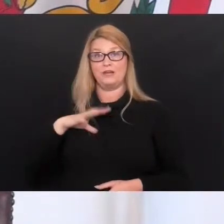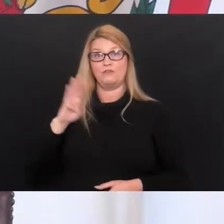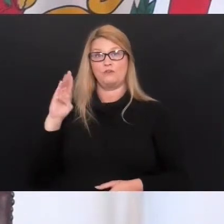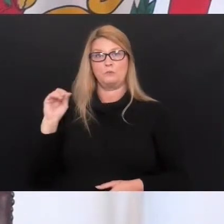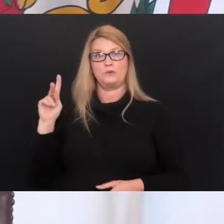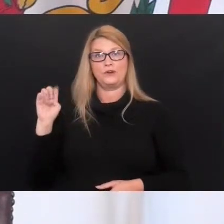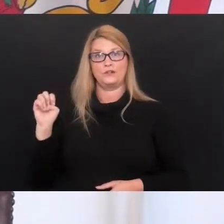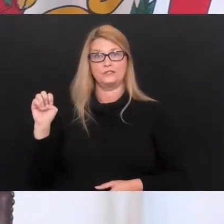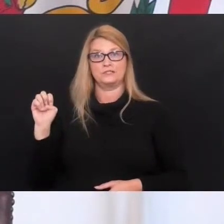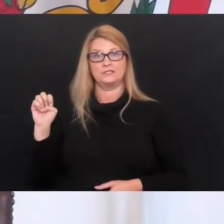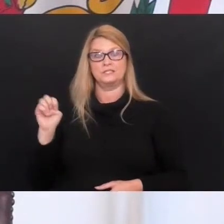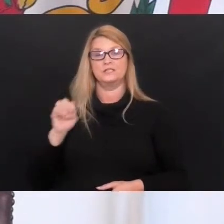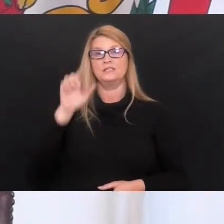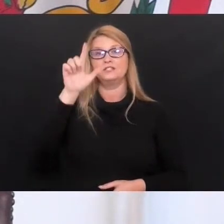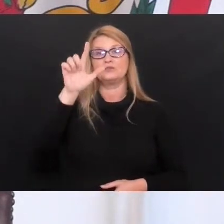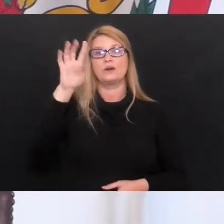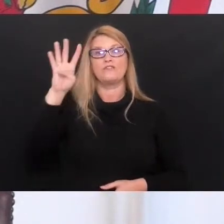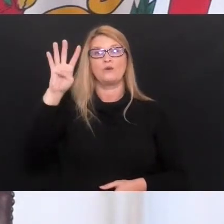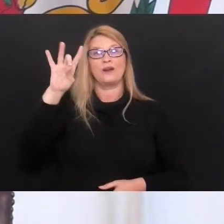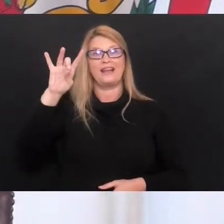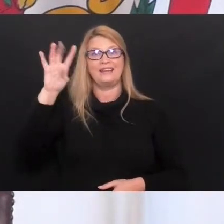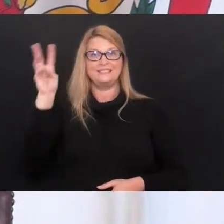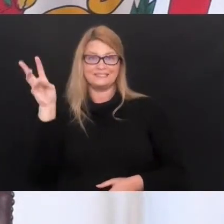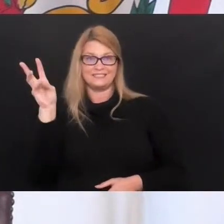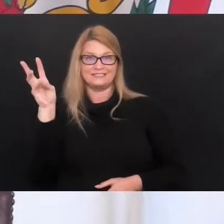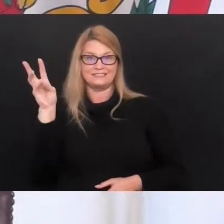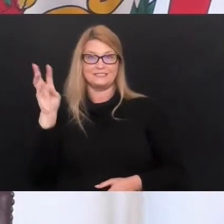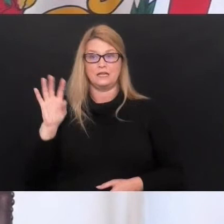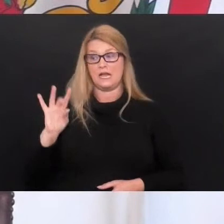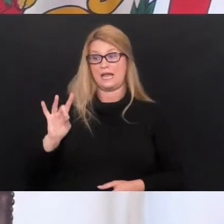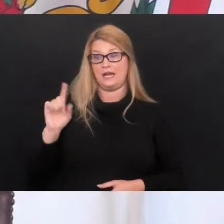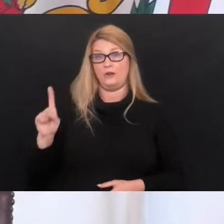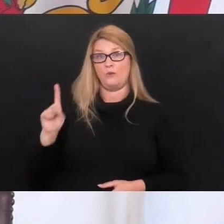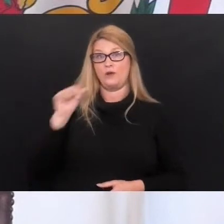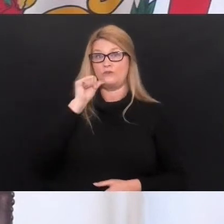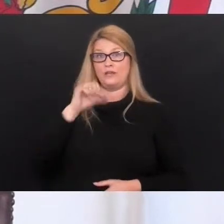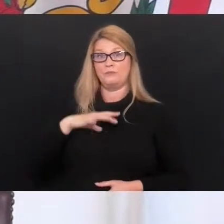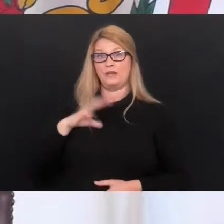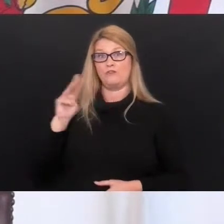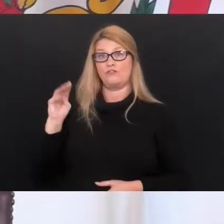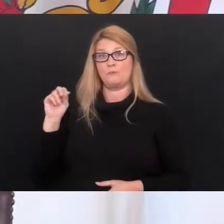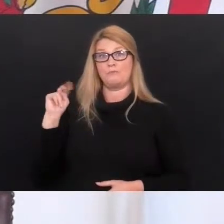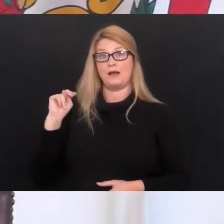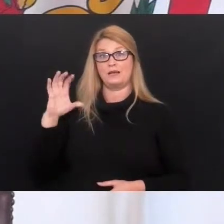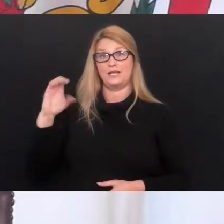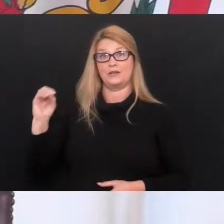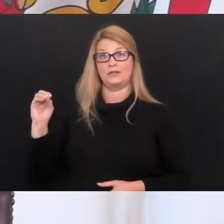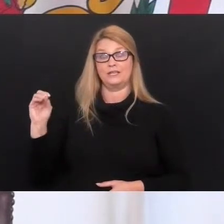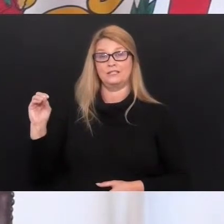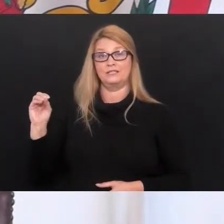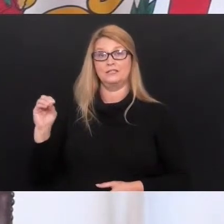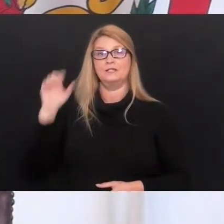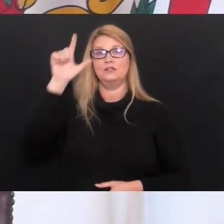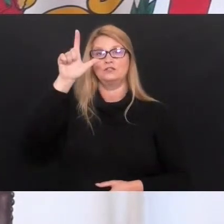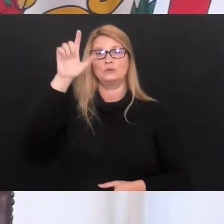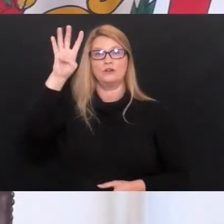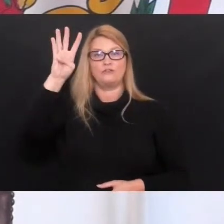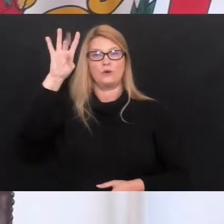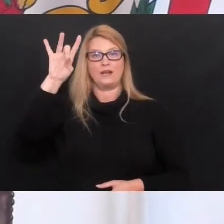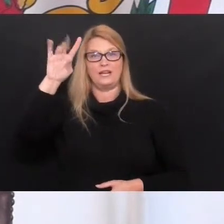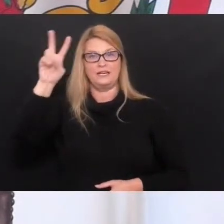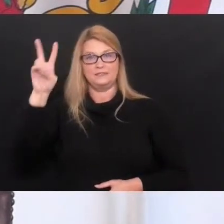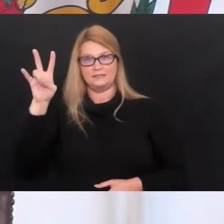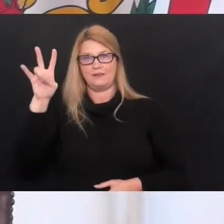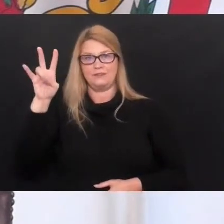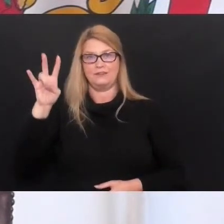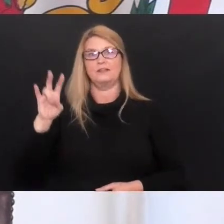Brooke County. Our 2,486th death is an 81-year-old female from Monongahela County. Our